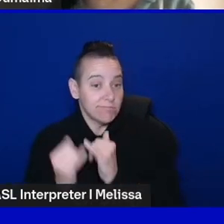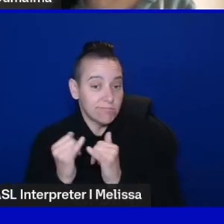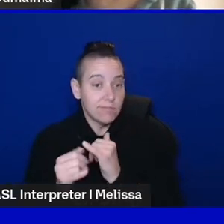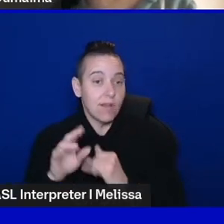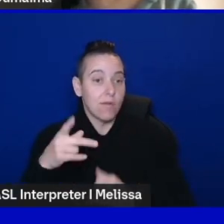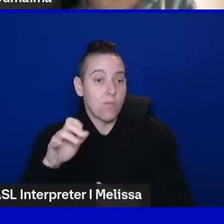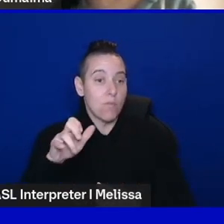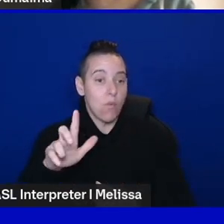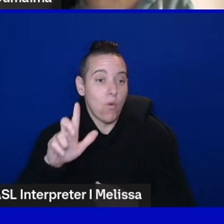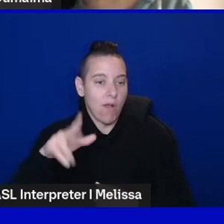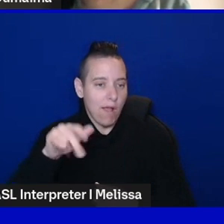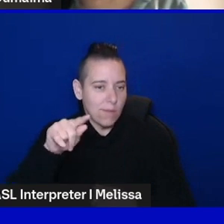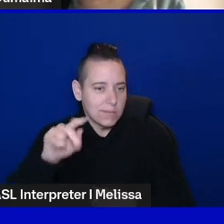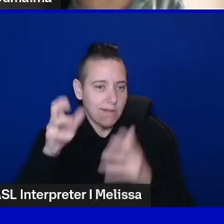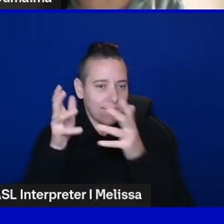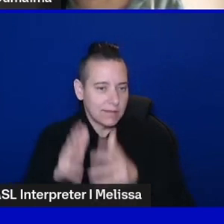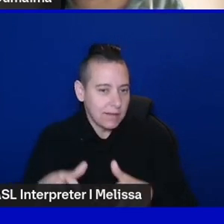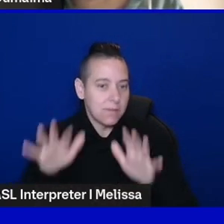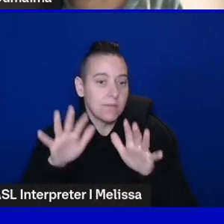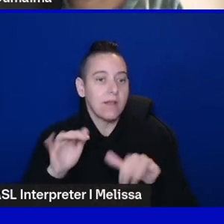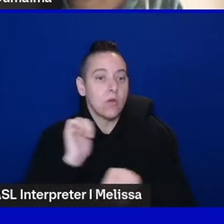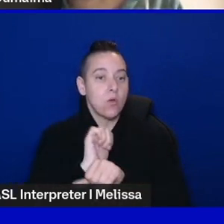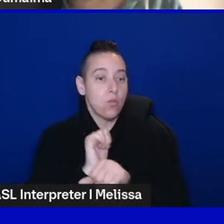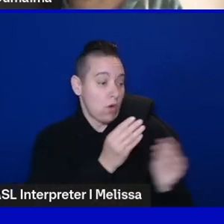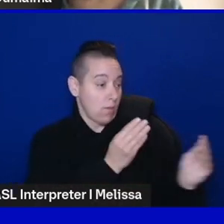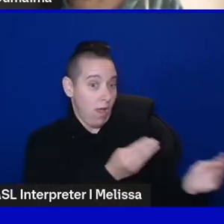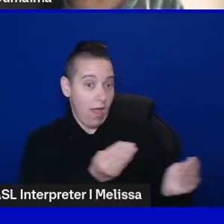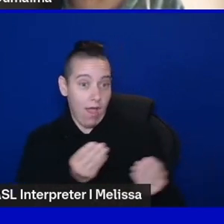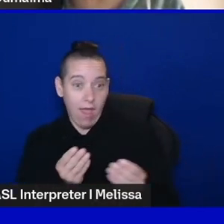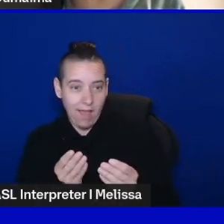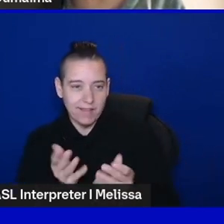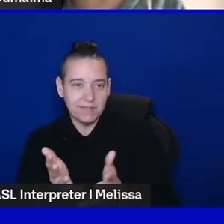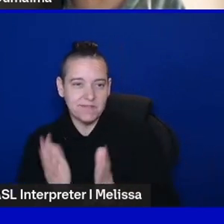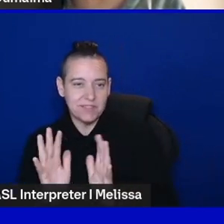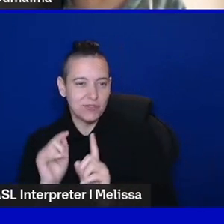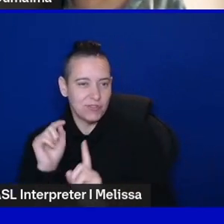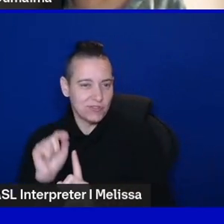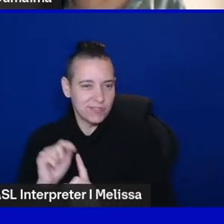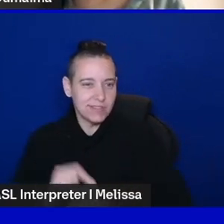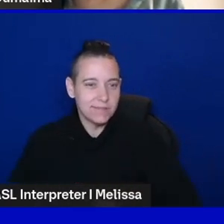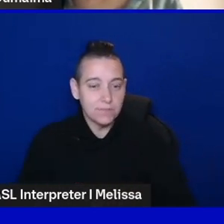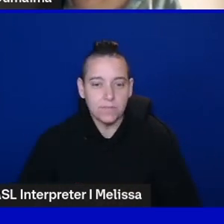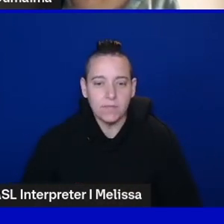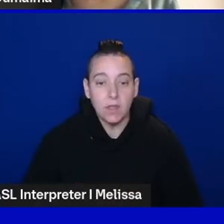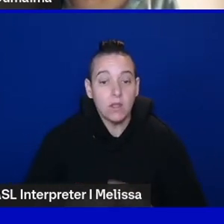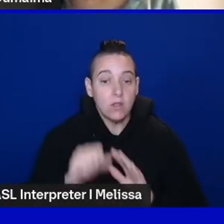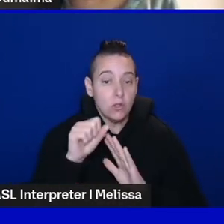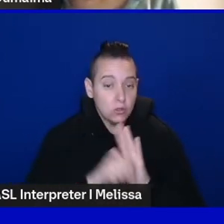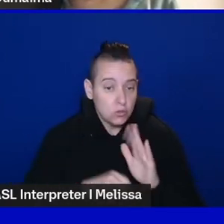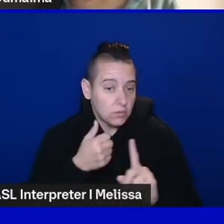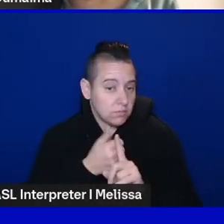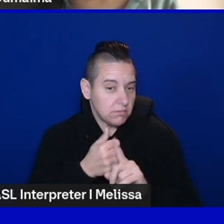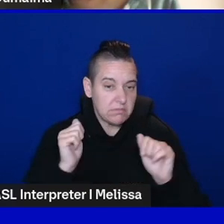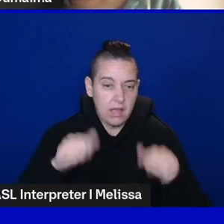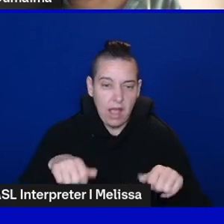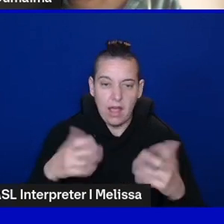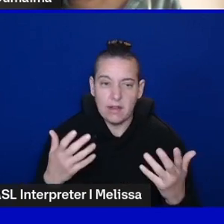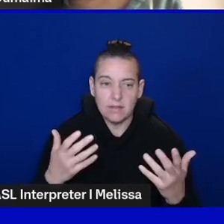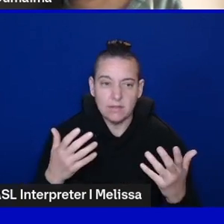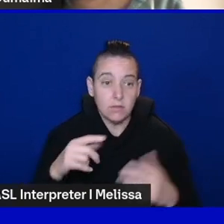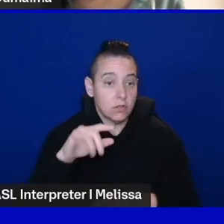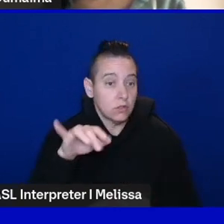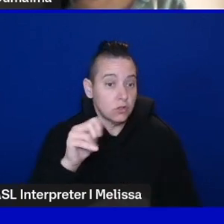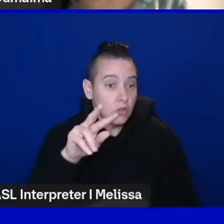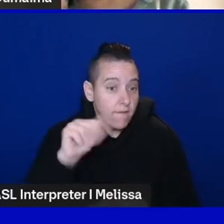updated and to complete it, and the workflow is successfully finished. The scripts actually can be like Java